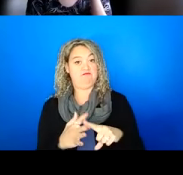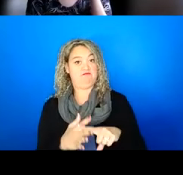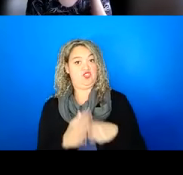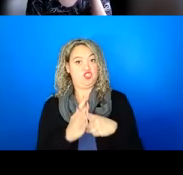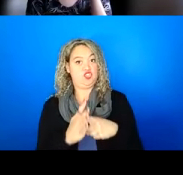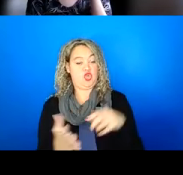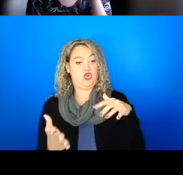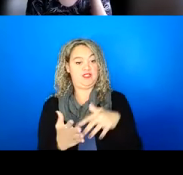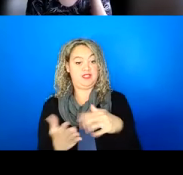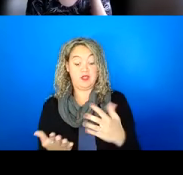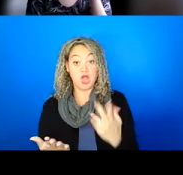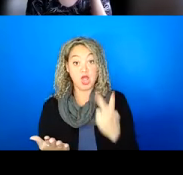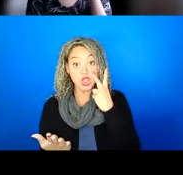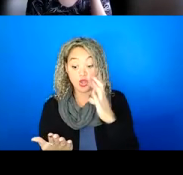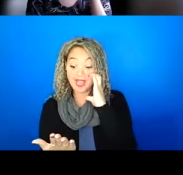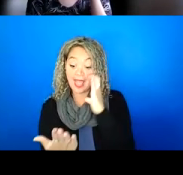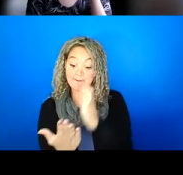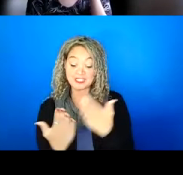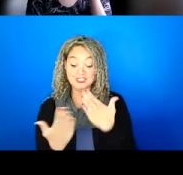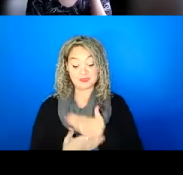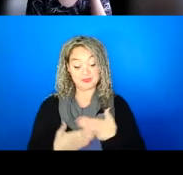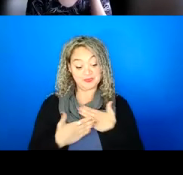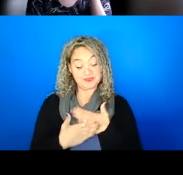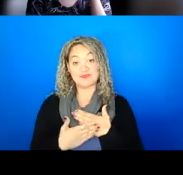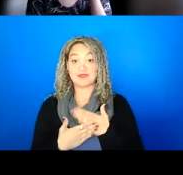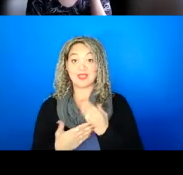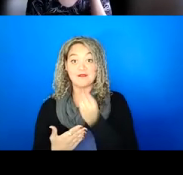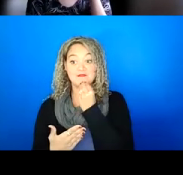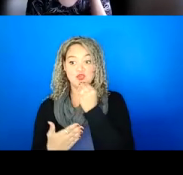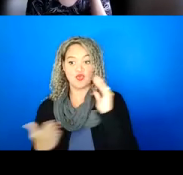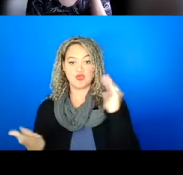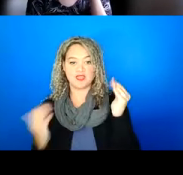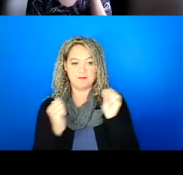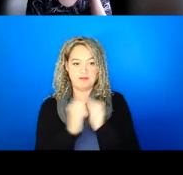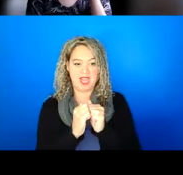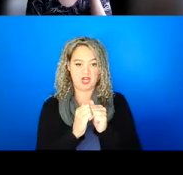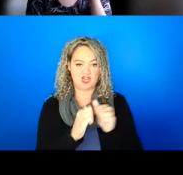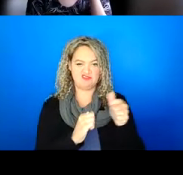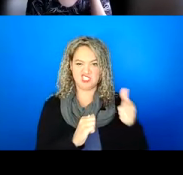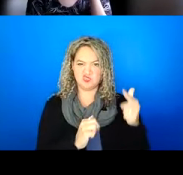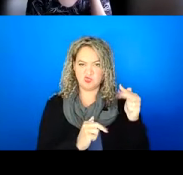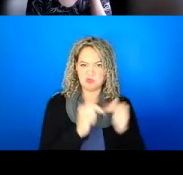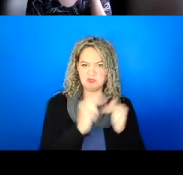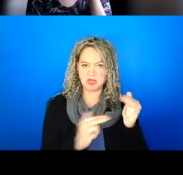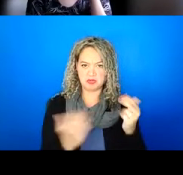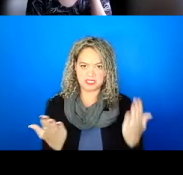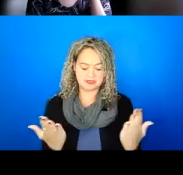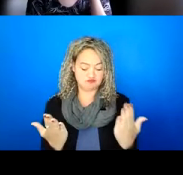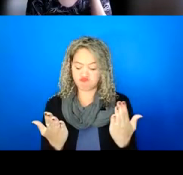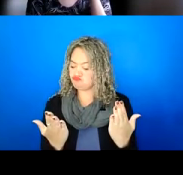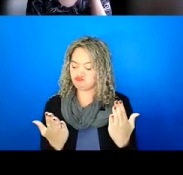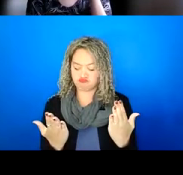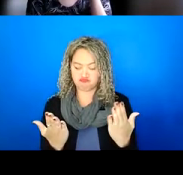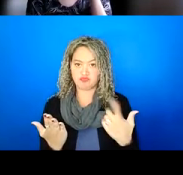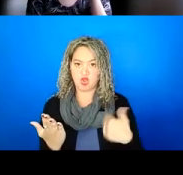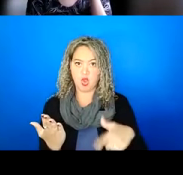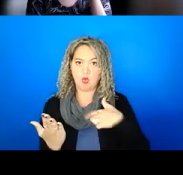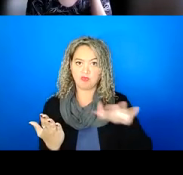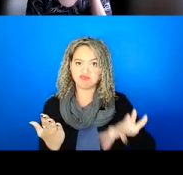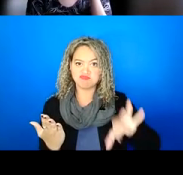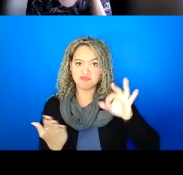of appetizing foods versus objects like these buildings. And what we found was there